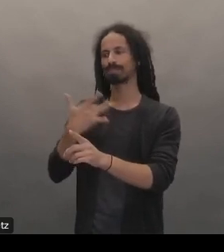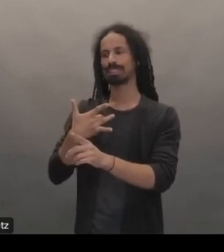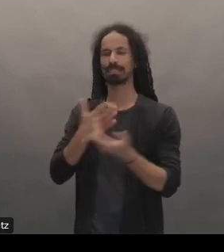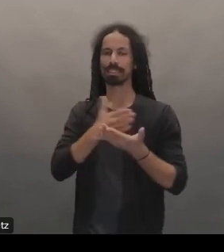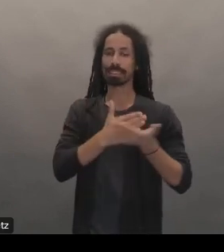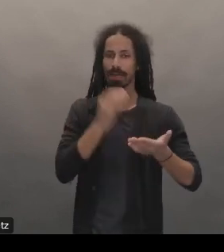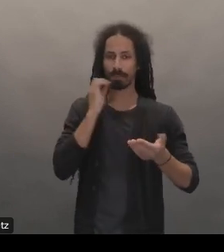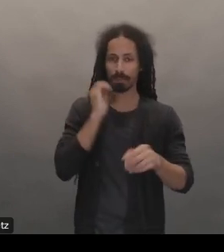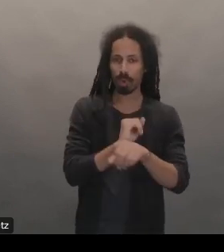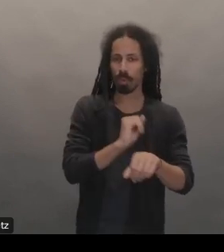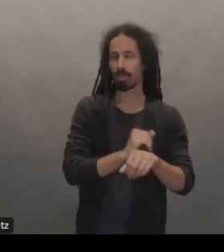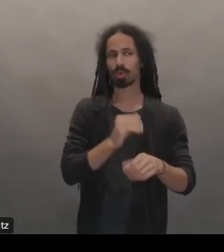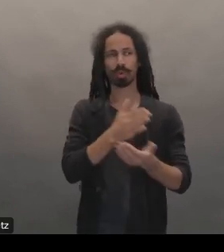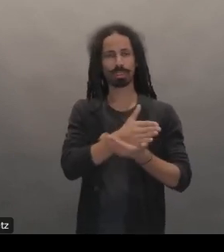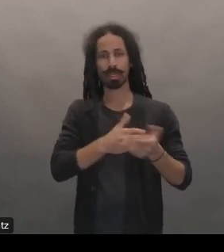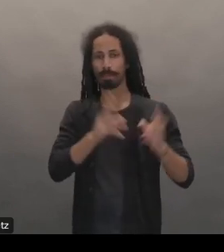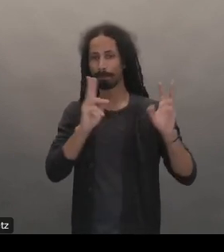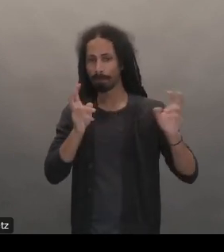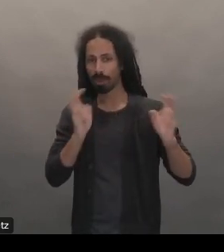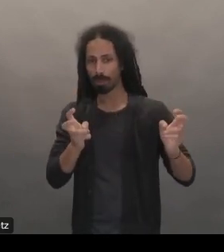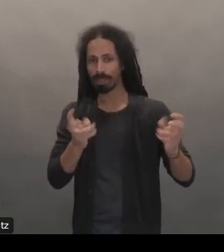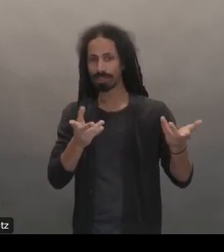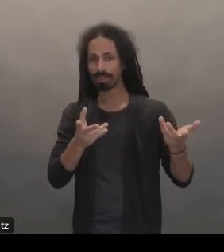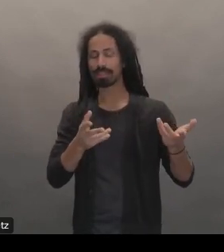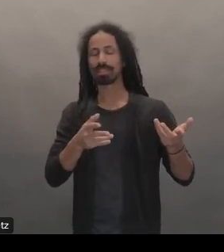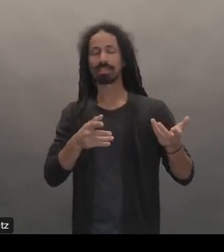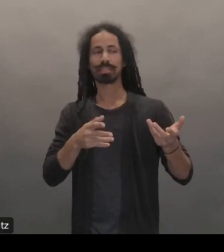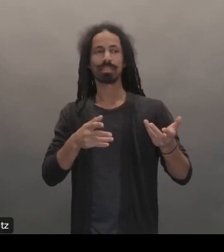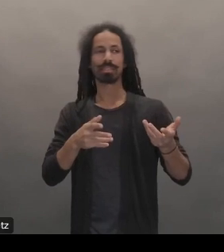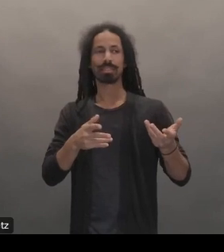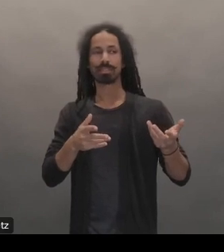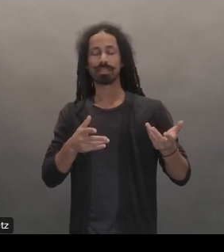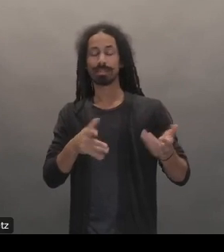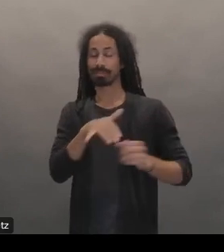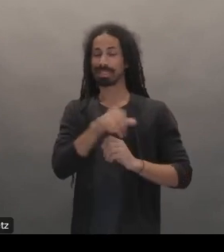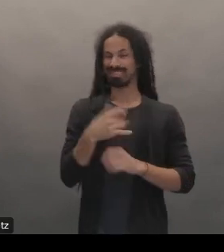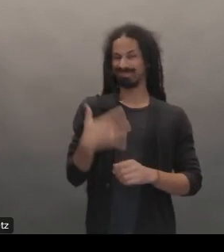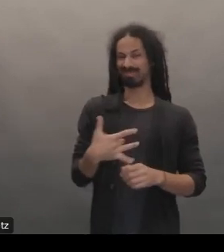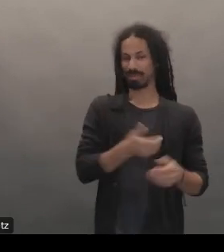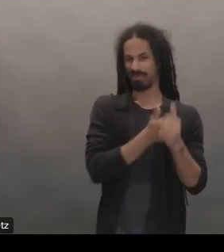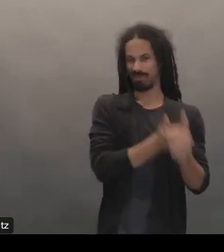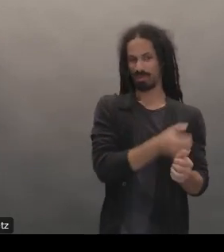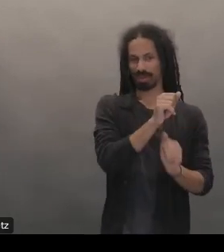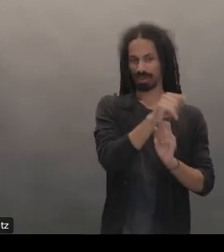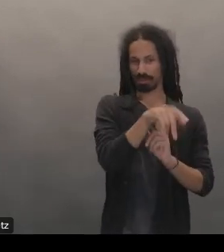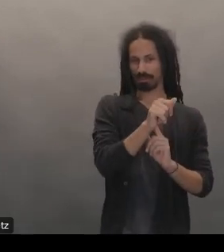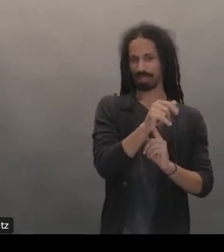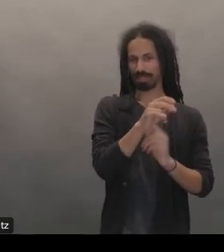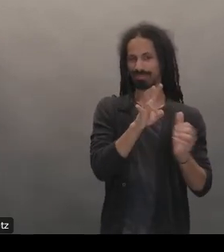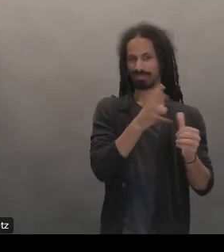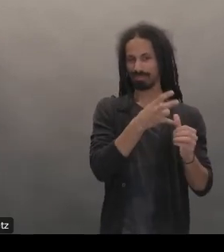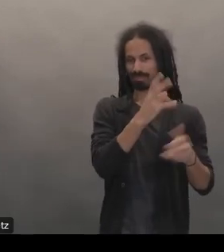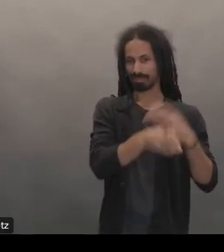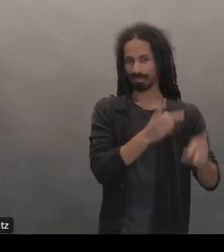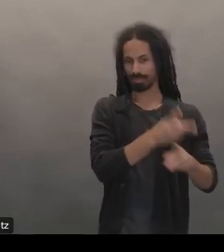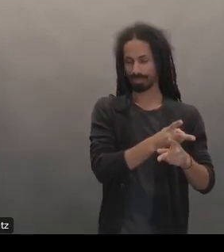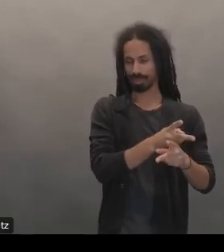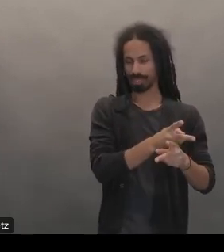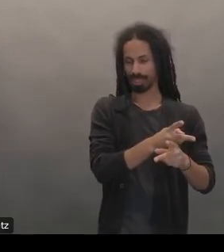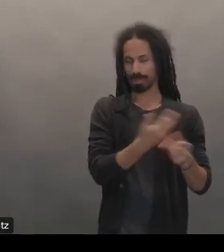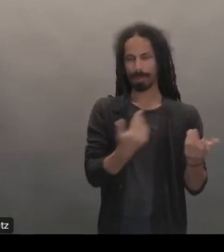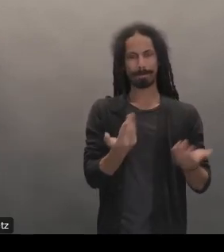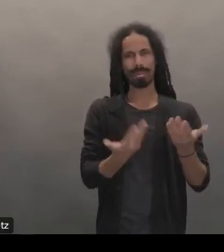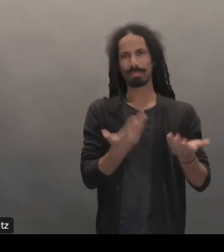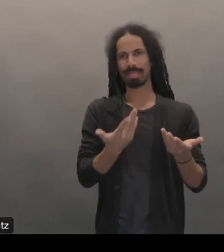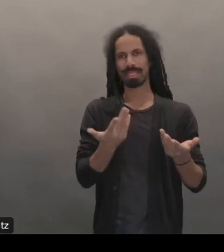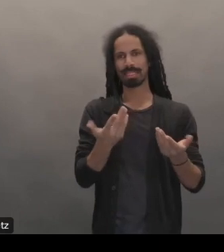assignments that while the APA 7th edition says to do this for some particular formatting element, they may have a